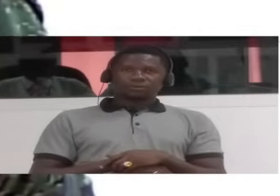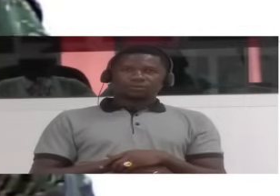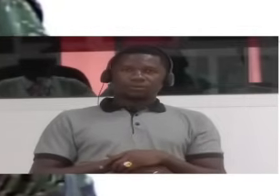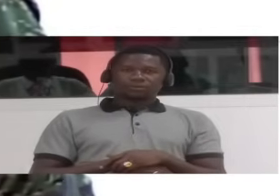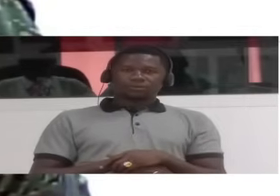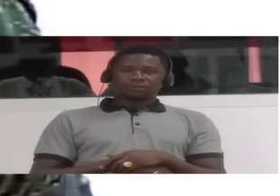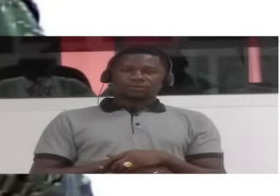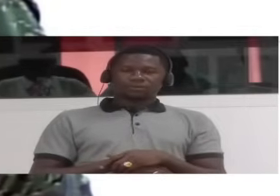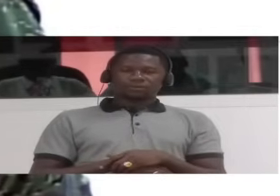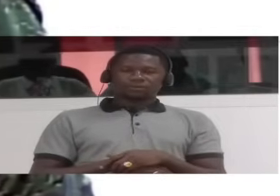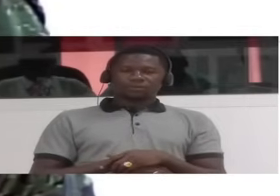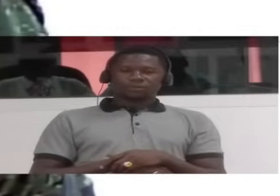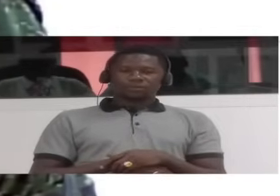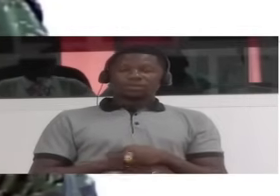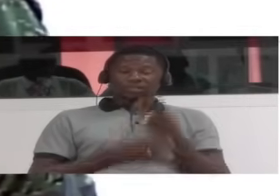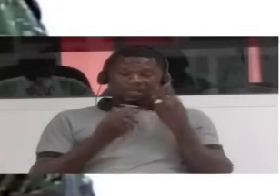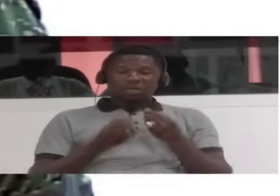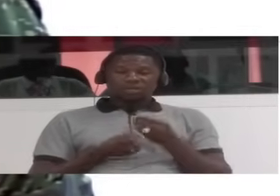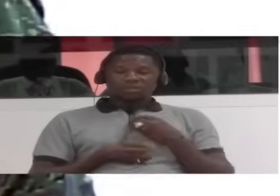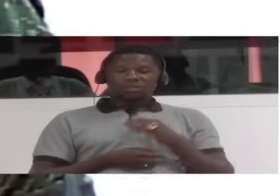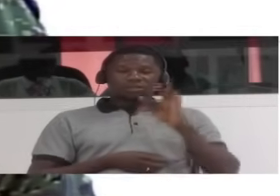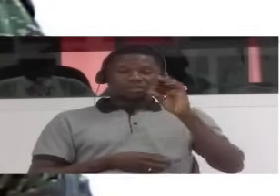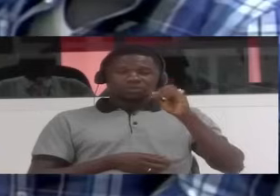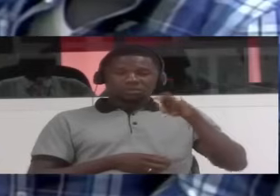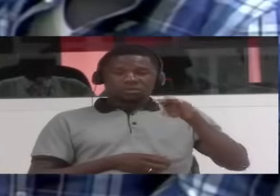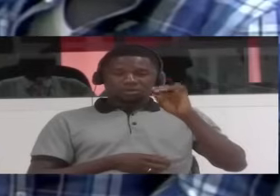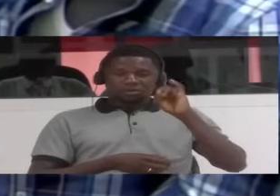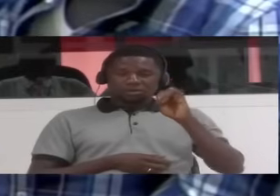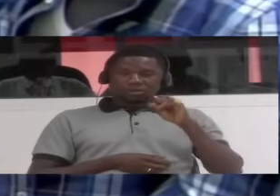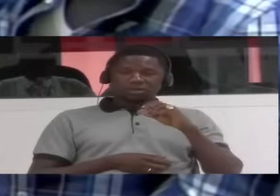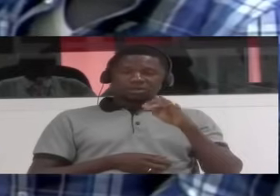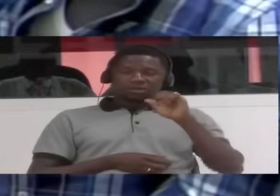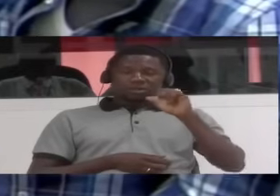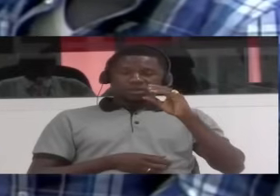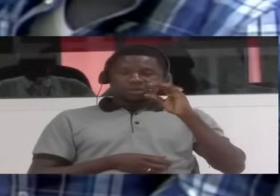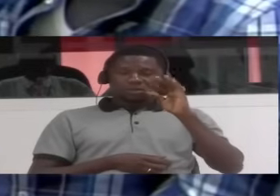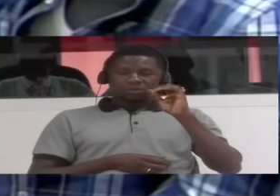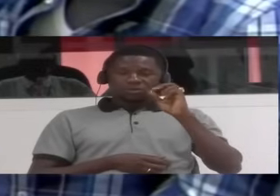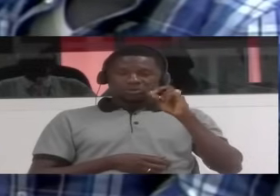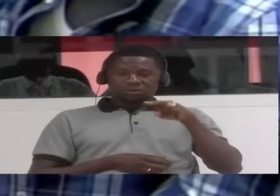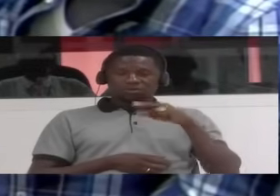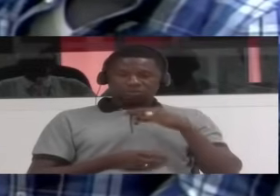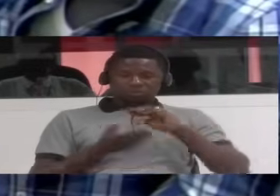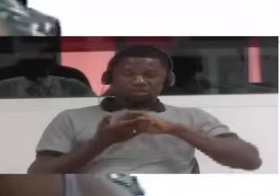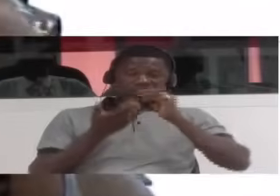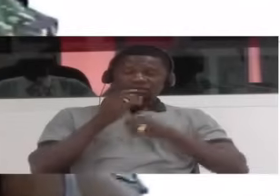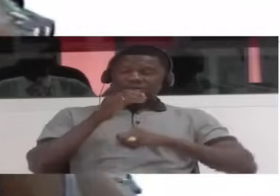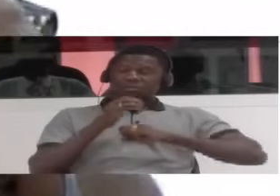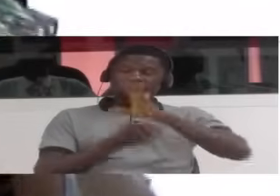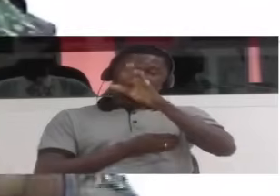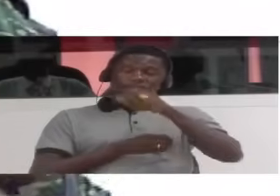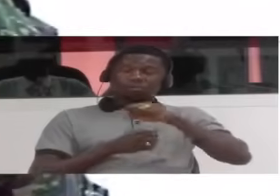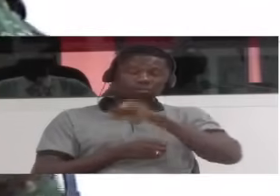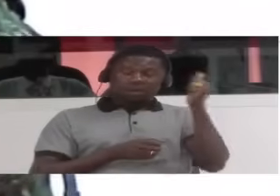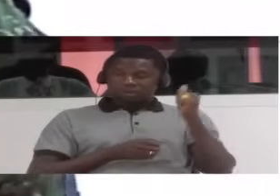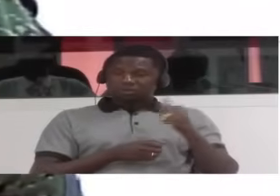Tony Catoni was deported from the country. What happened to the restaurant? These are words from Francisco, is the one who is